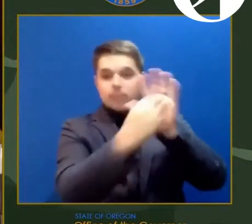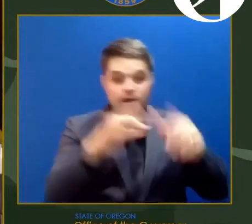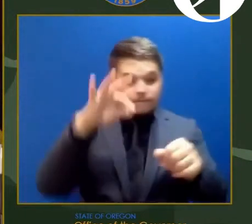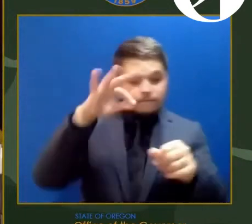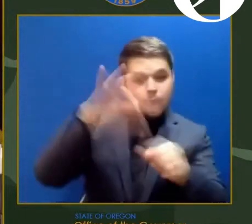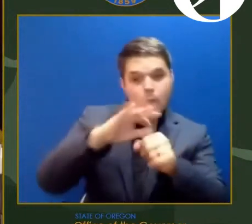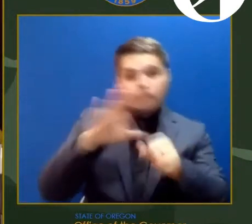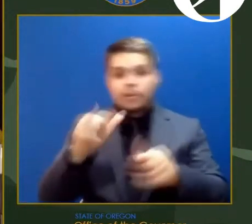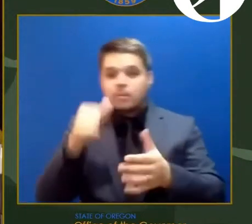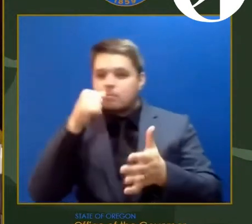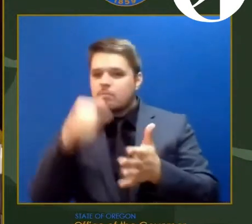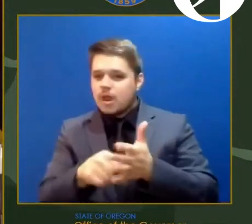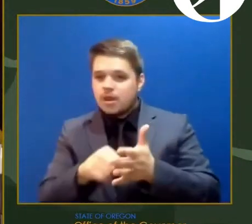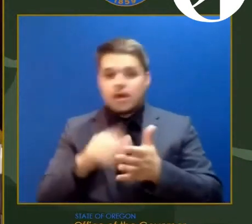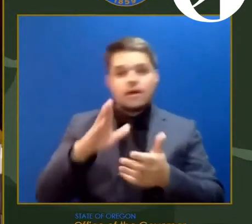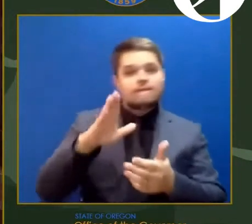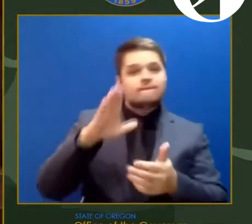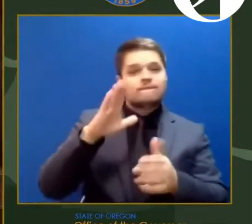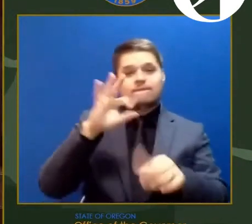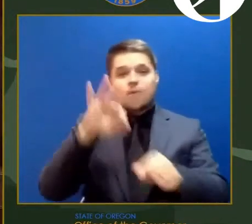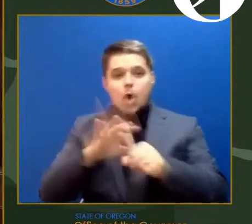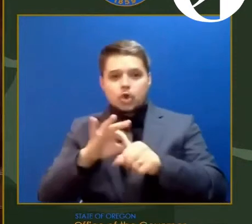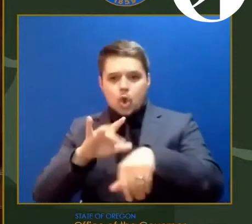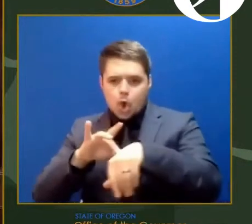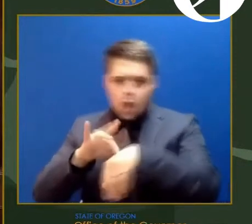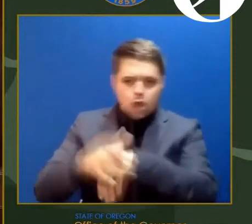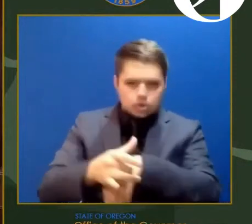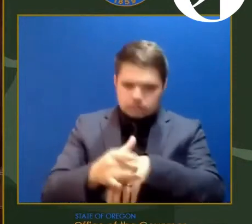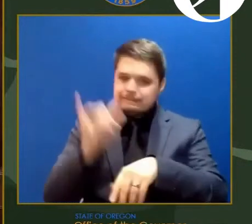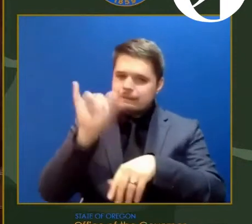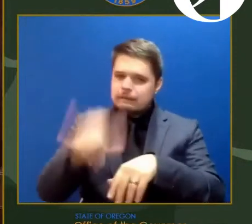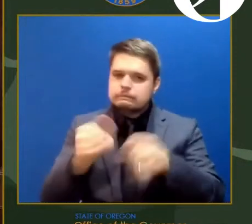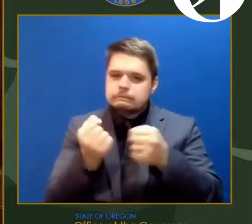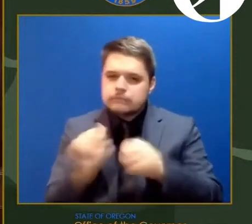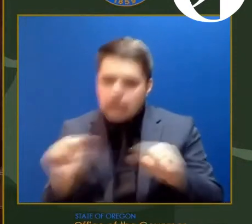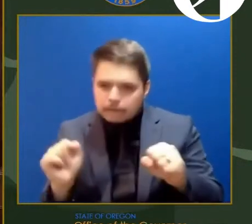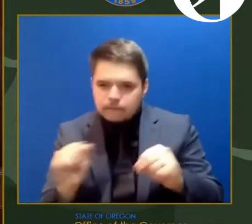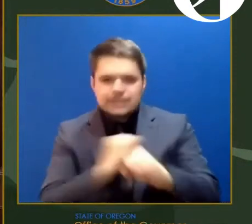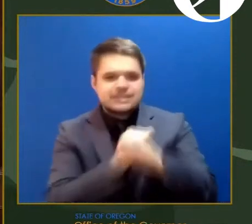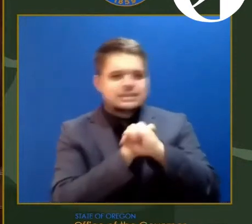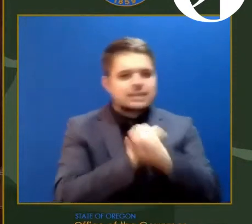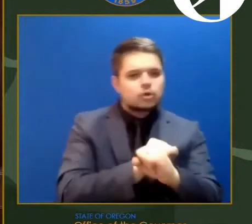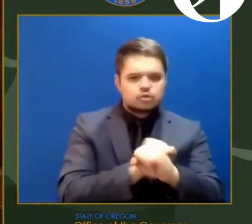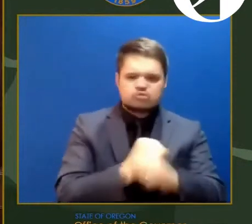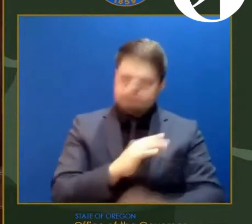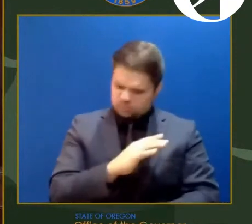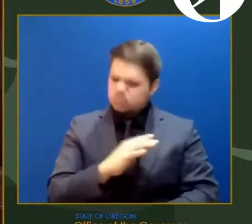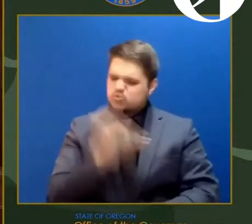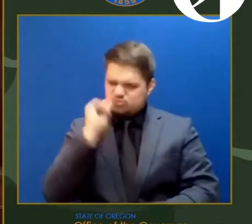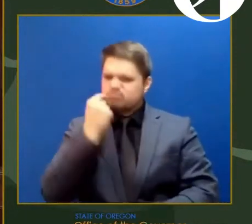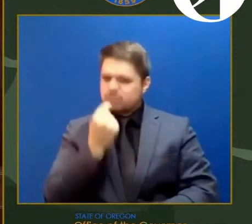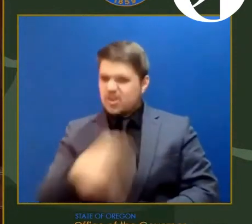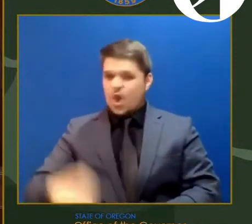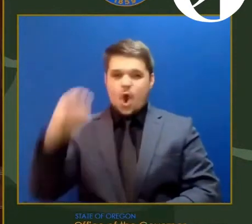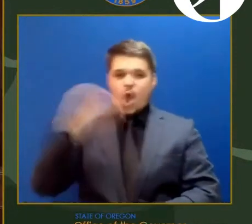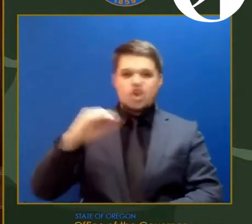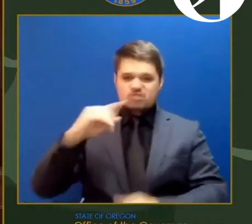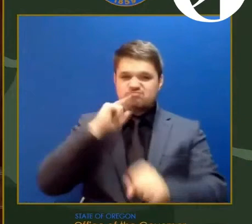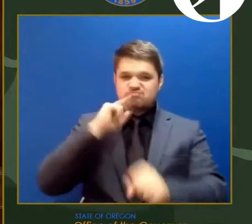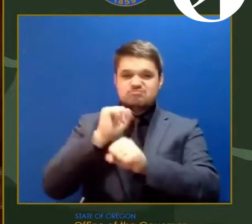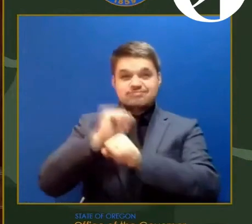vote safely and securely. While Oregon's accomplishments are significant, our work is not